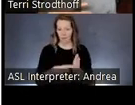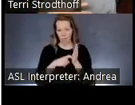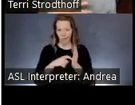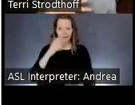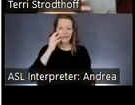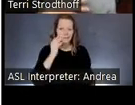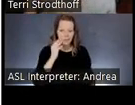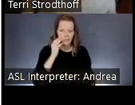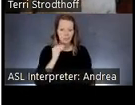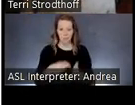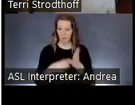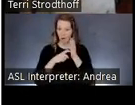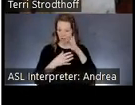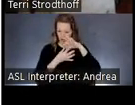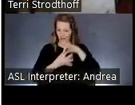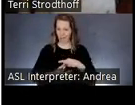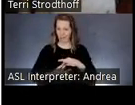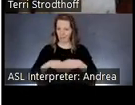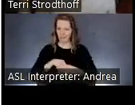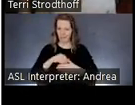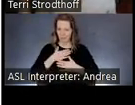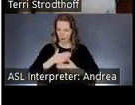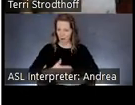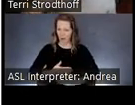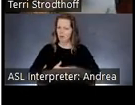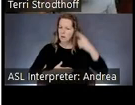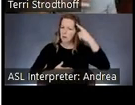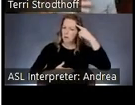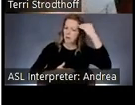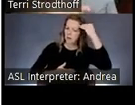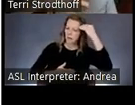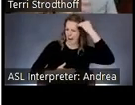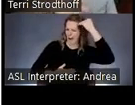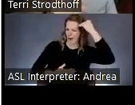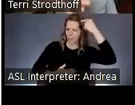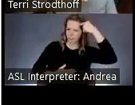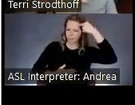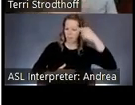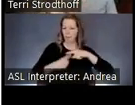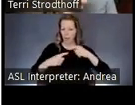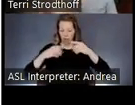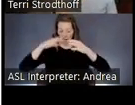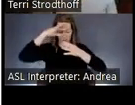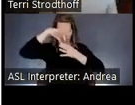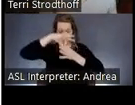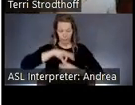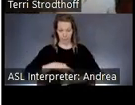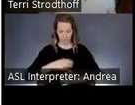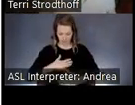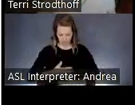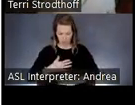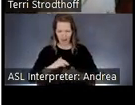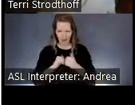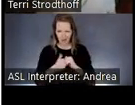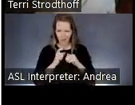process with some intellectual, we have some self-awareness about it, but it's also about, wow, how do I show up in my